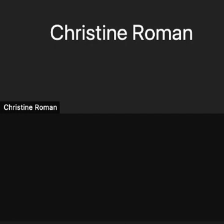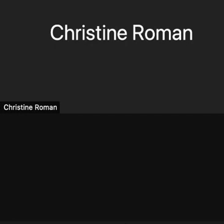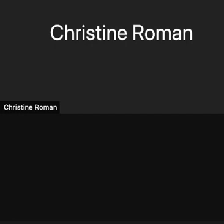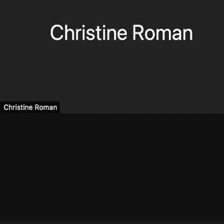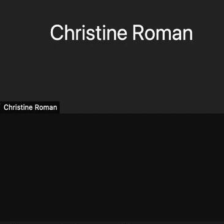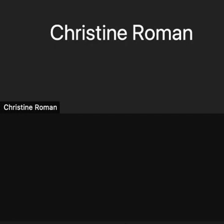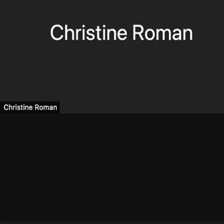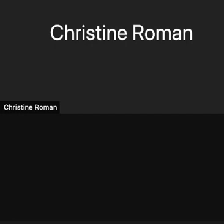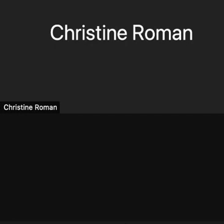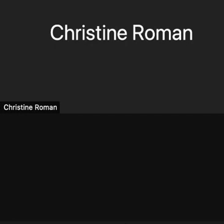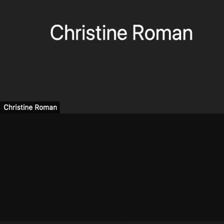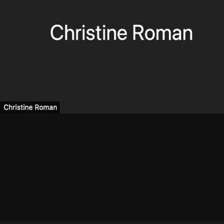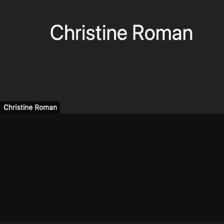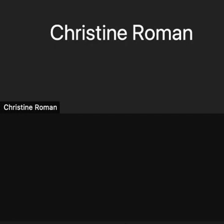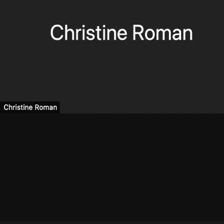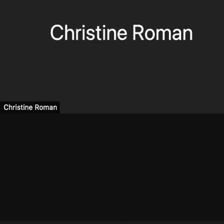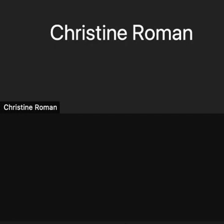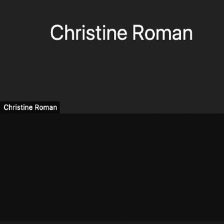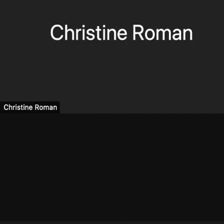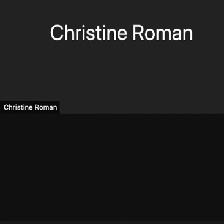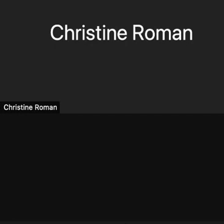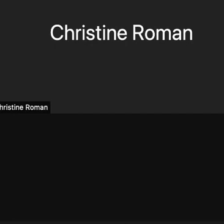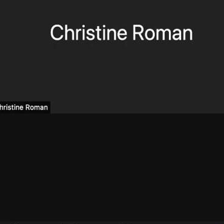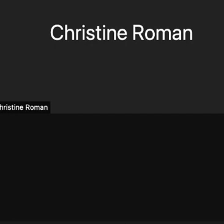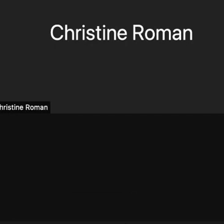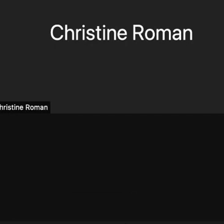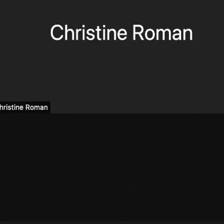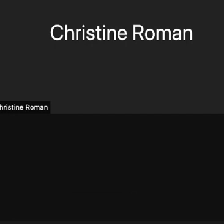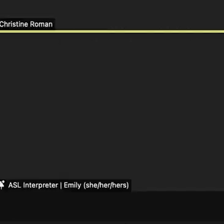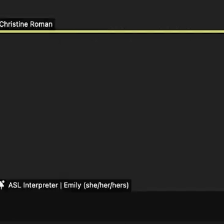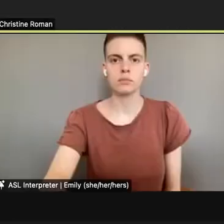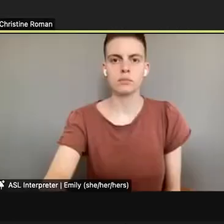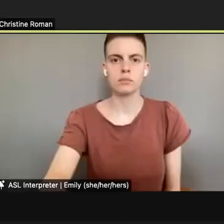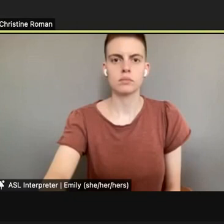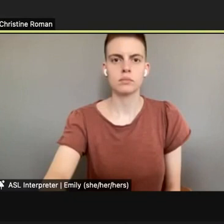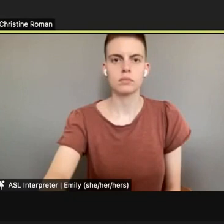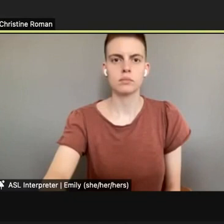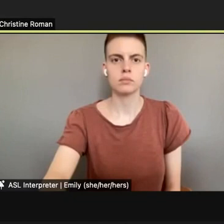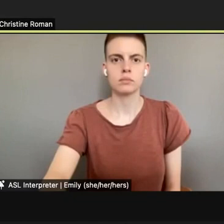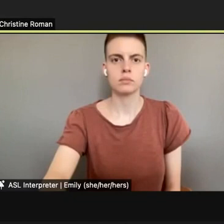Does it not look like a familiar person to you?